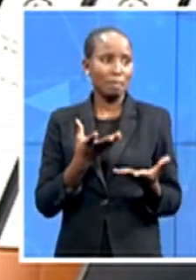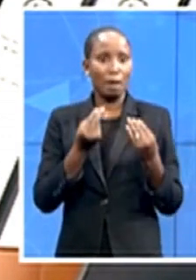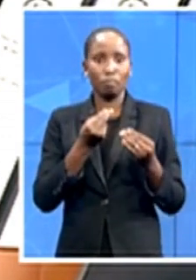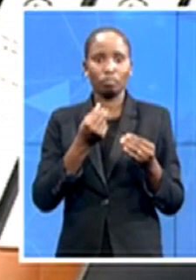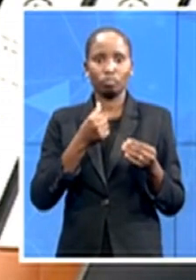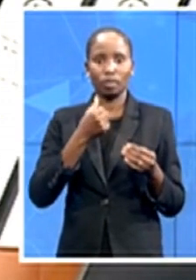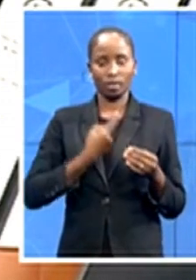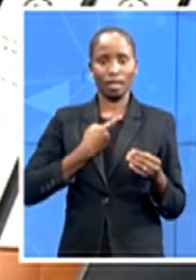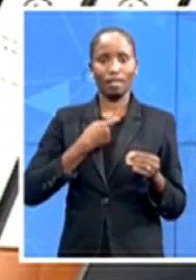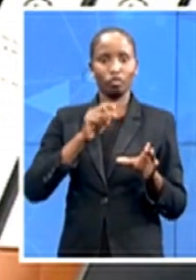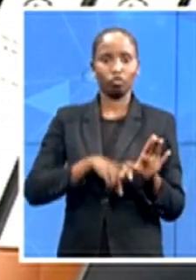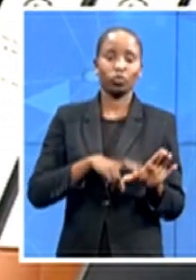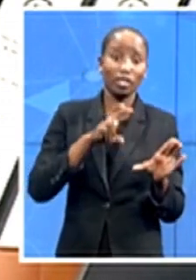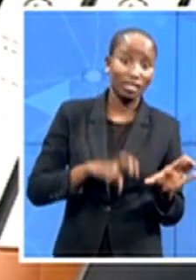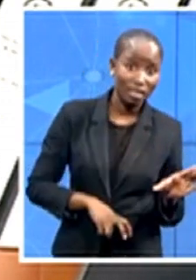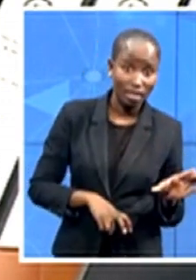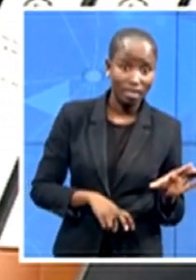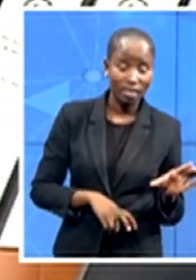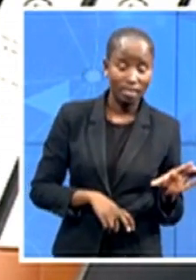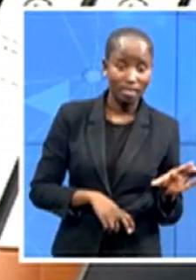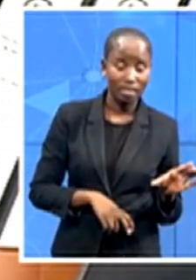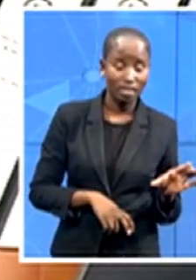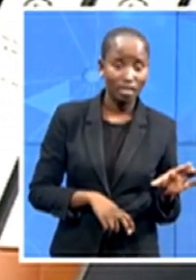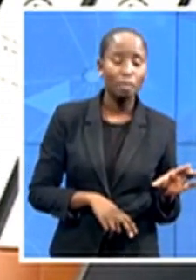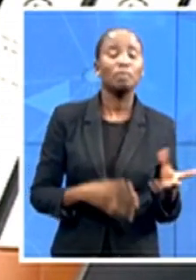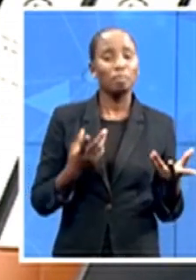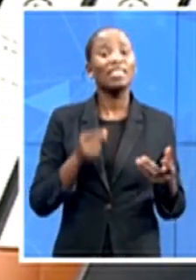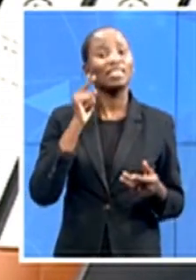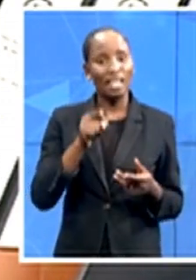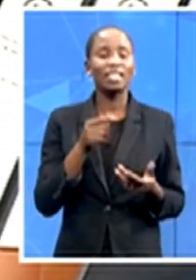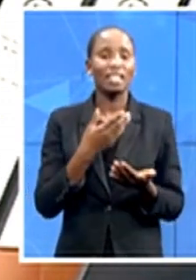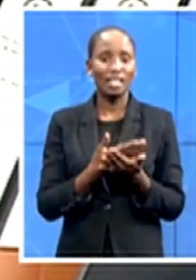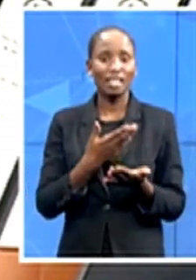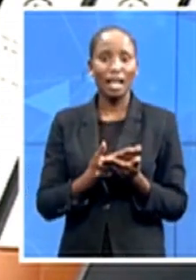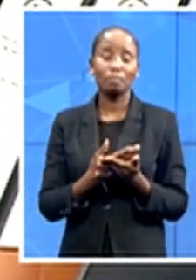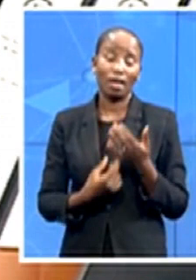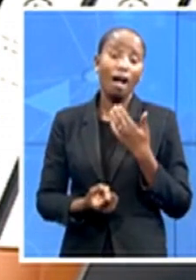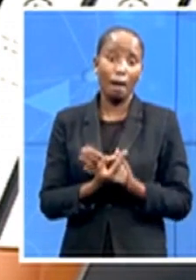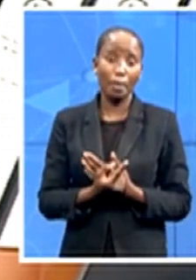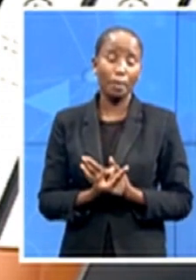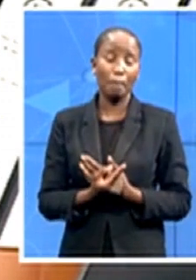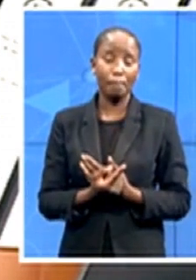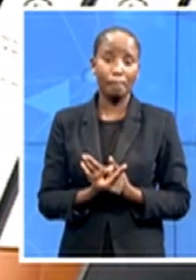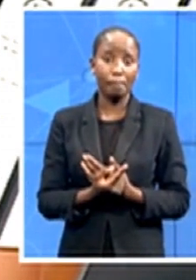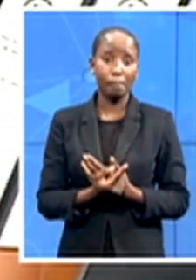effect change would have been greatly constrained, if not brought to an end.